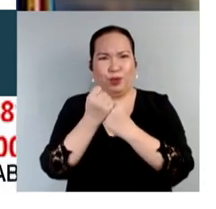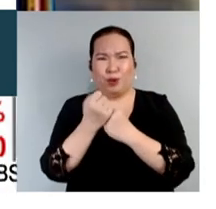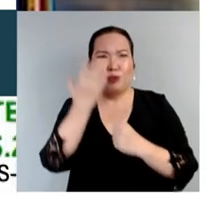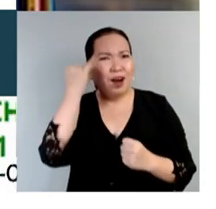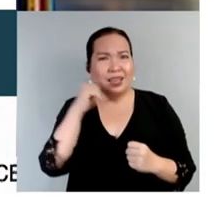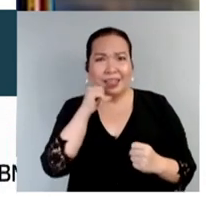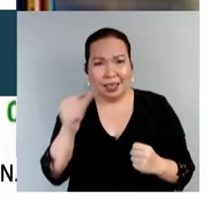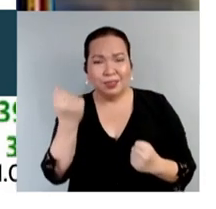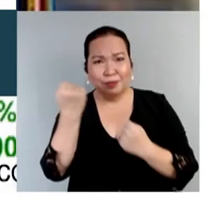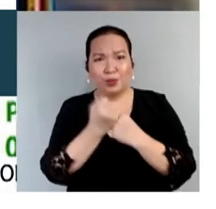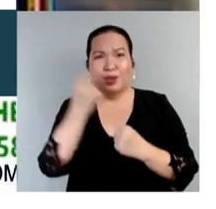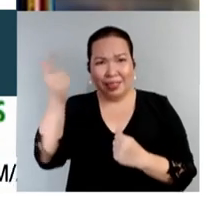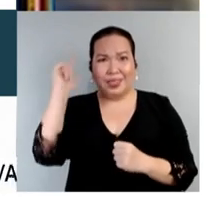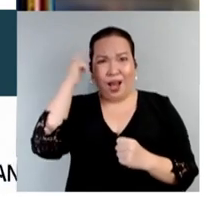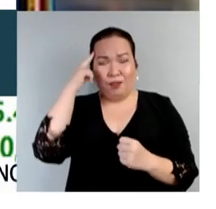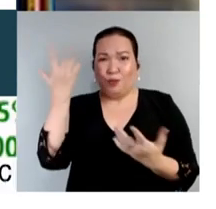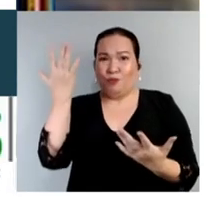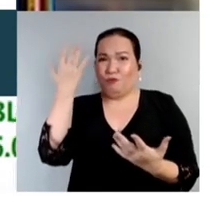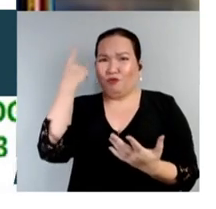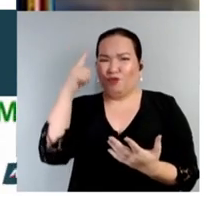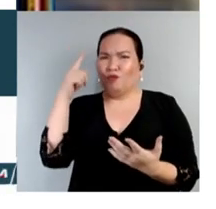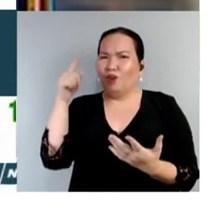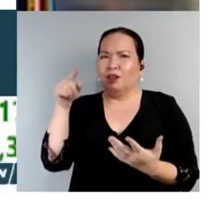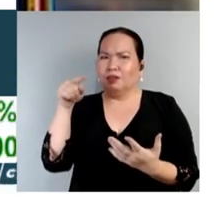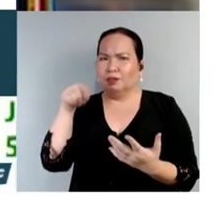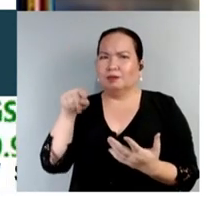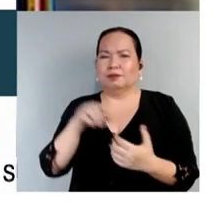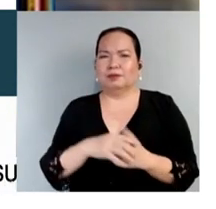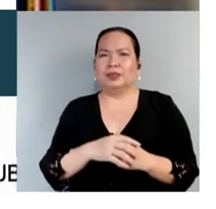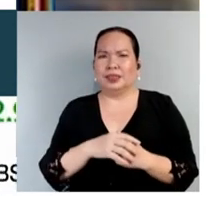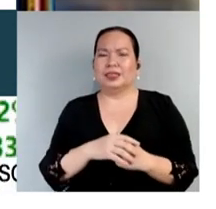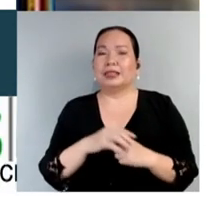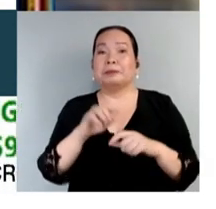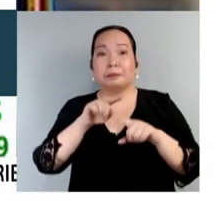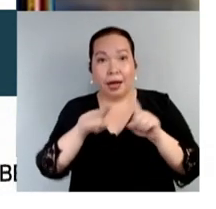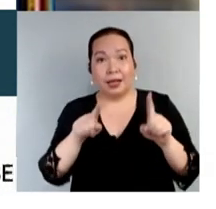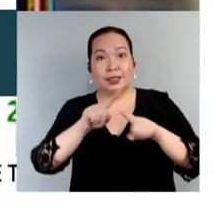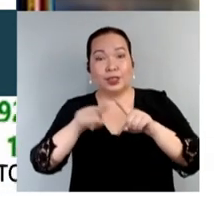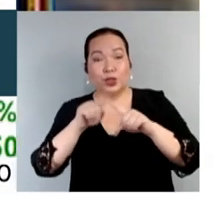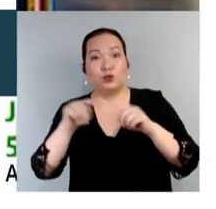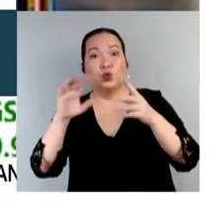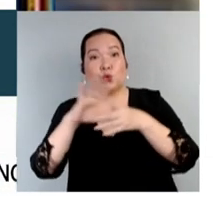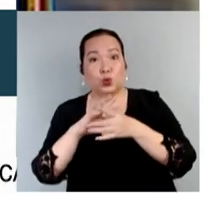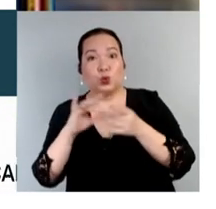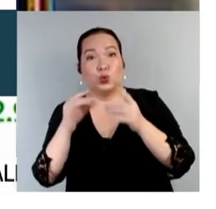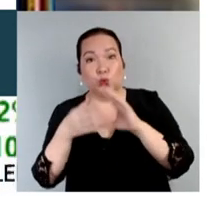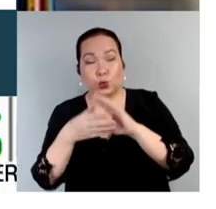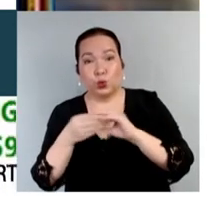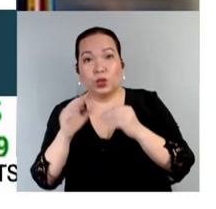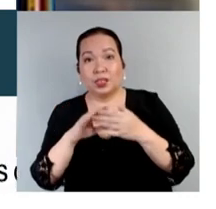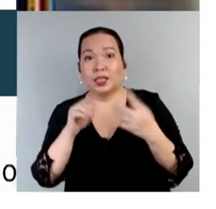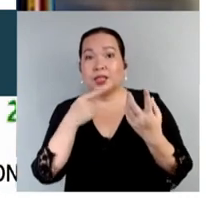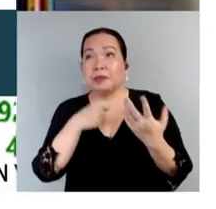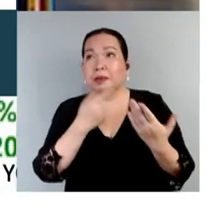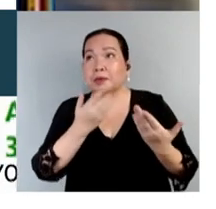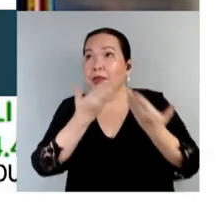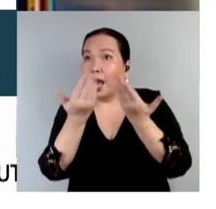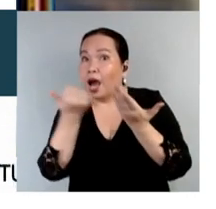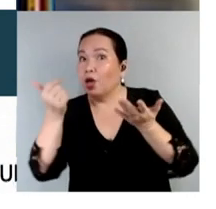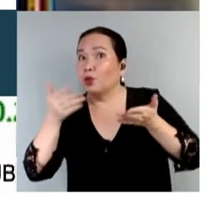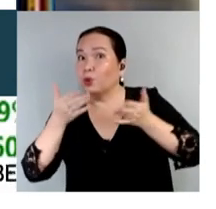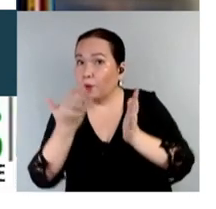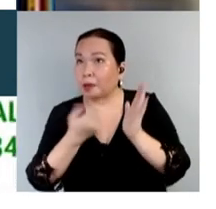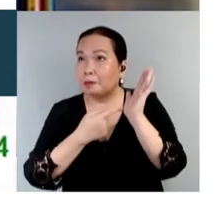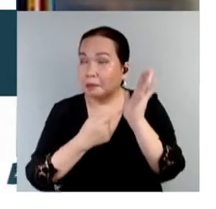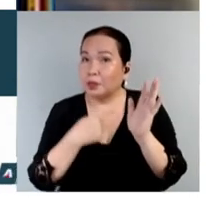the government ill. Of course, it's an entirely different story to say that they could have offered alternatives, no? And this is what I've been